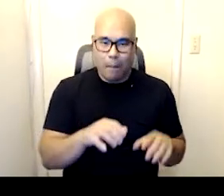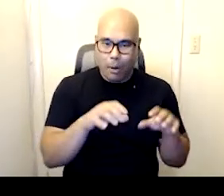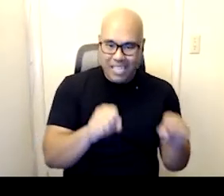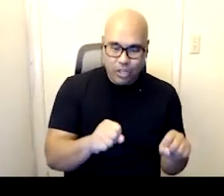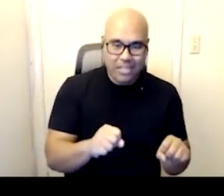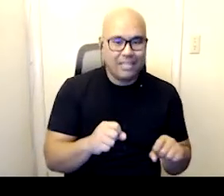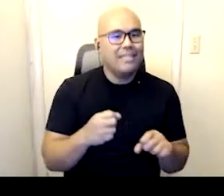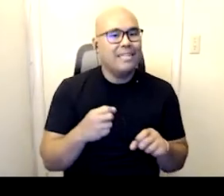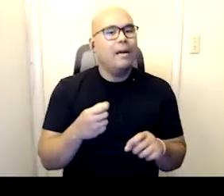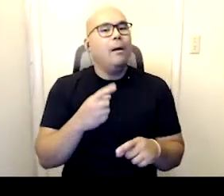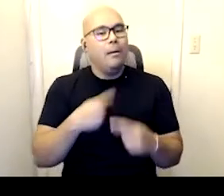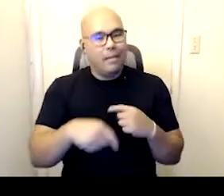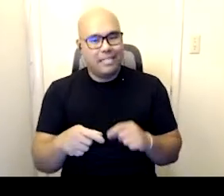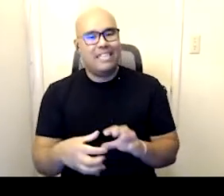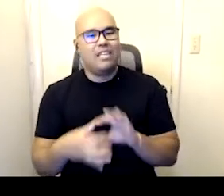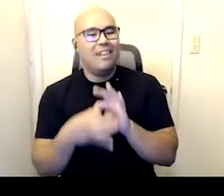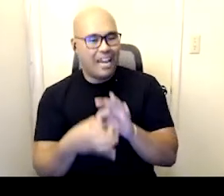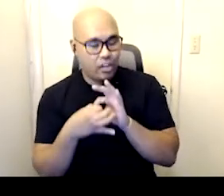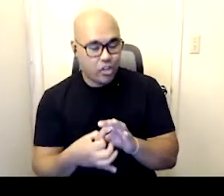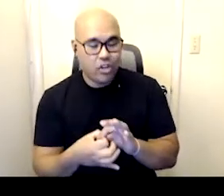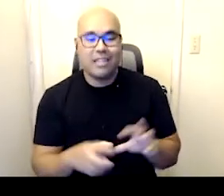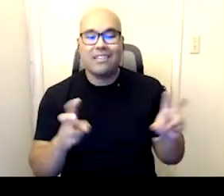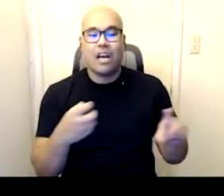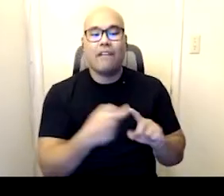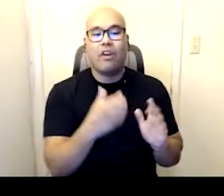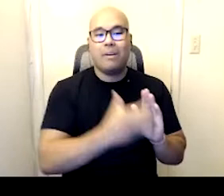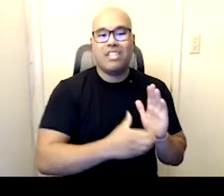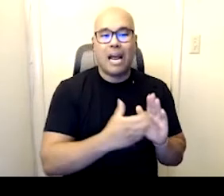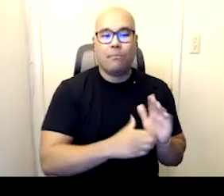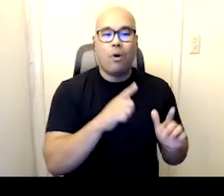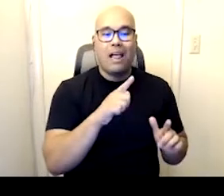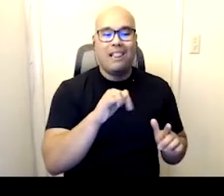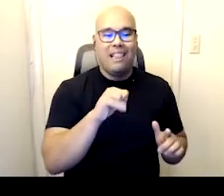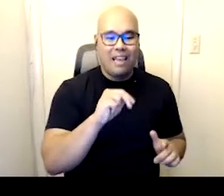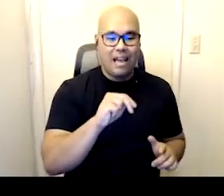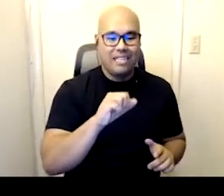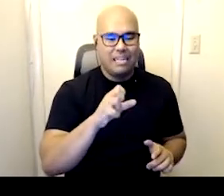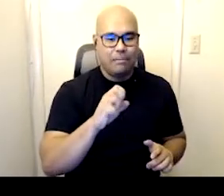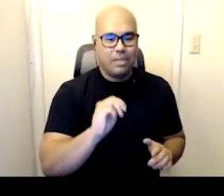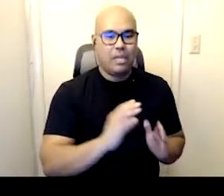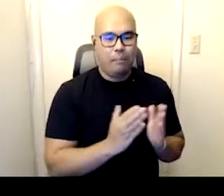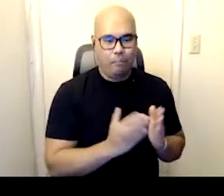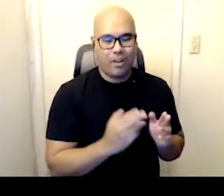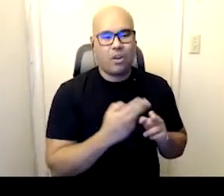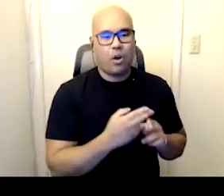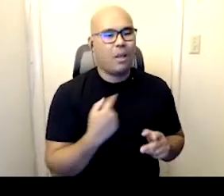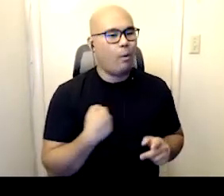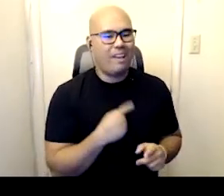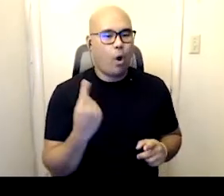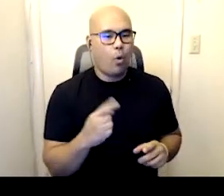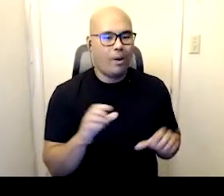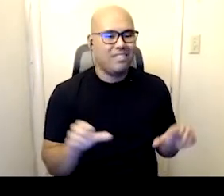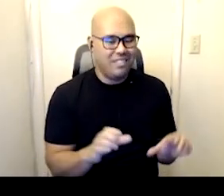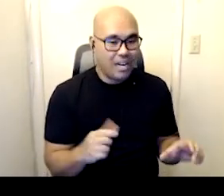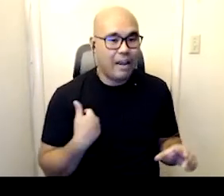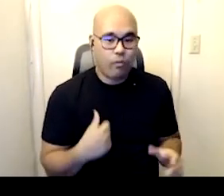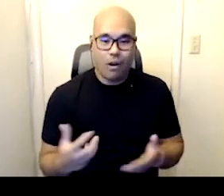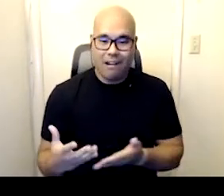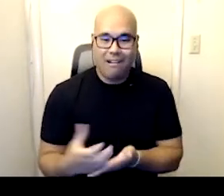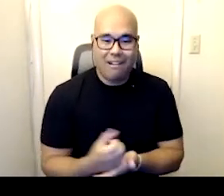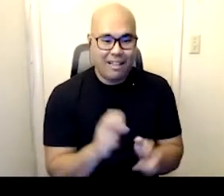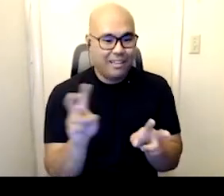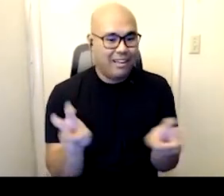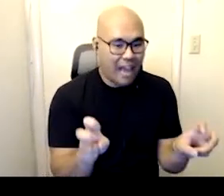The title is taken from a chapter in Leanne Simpson's book, As We Have Always Done. And as long as we are collecting titles of